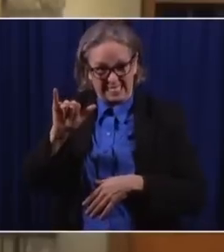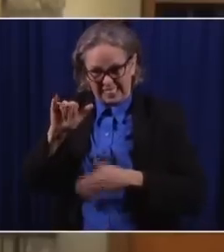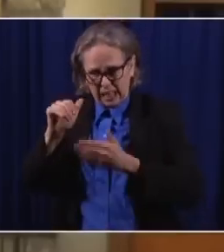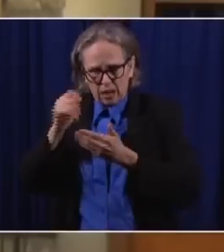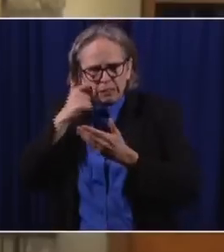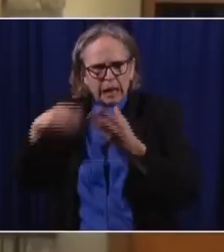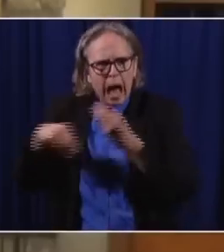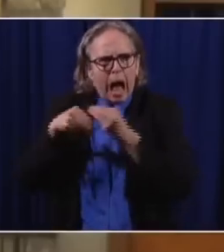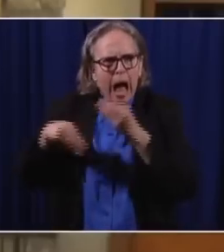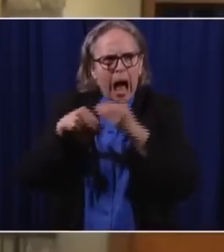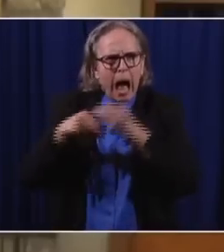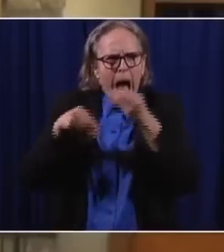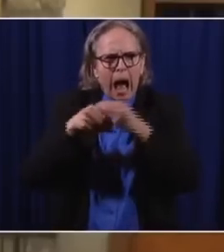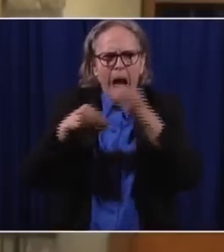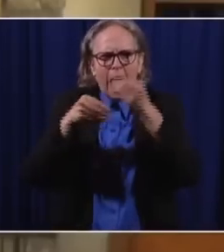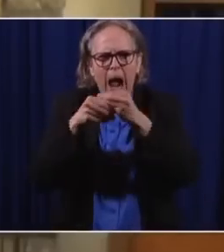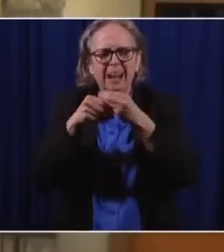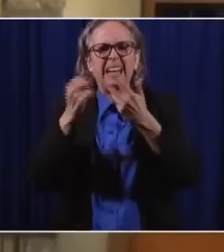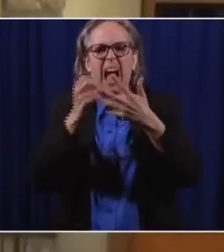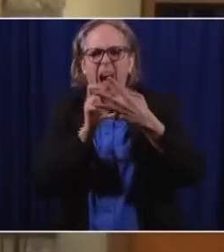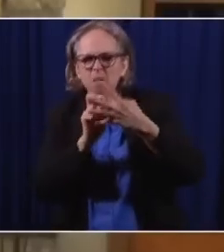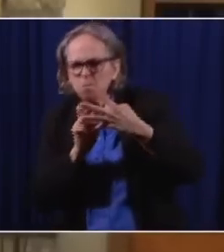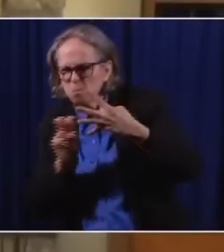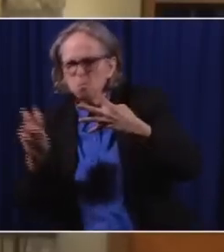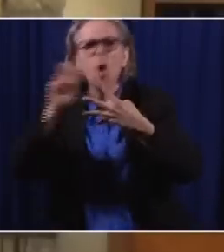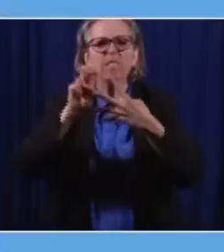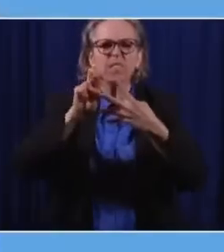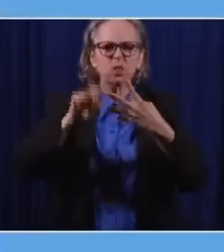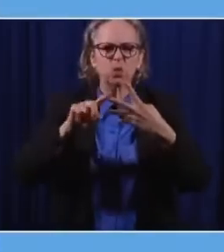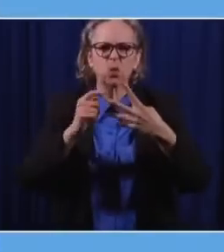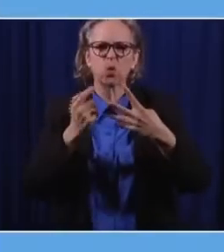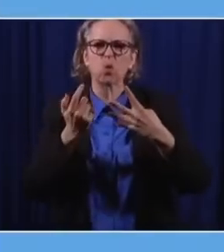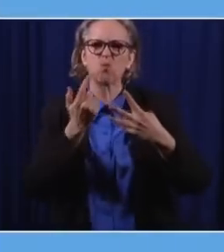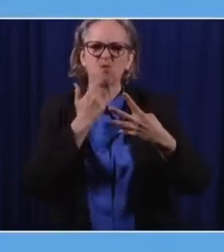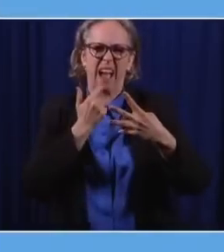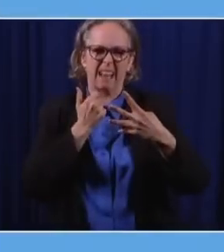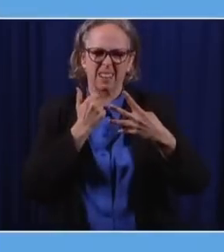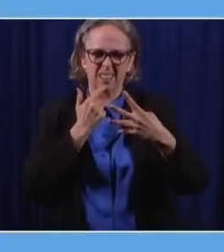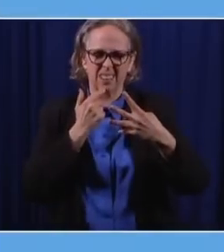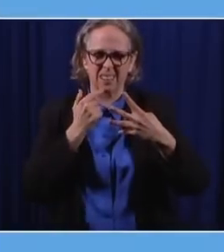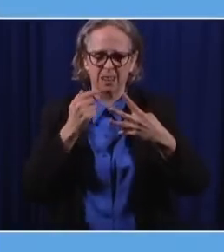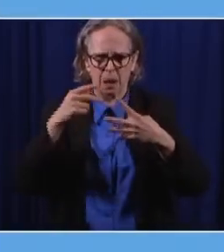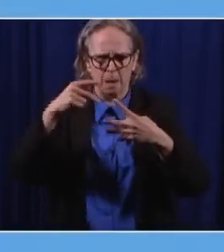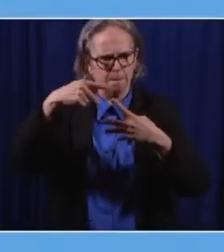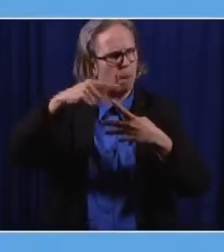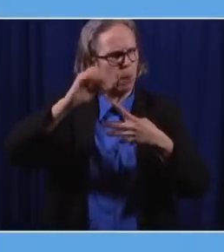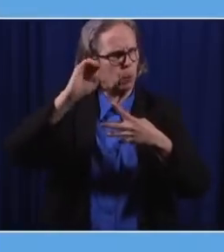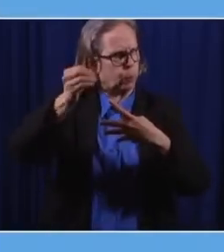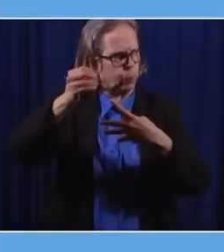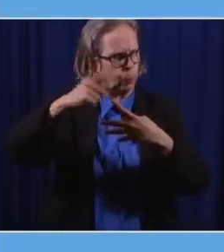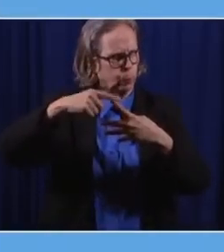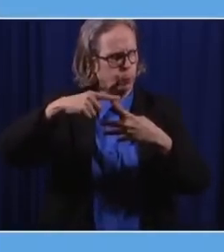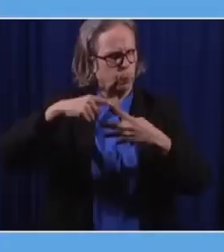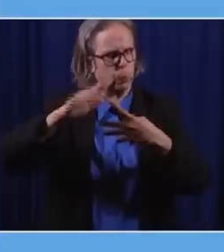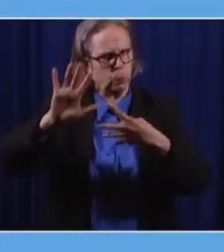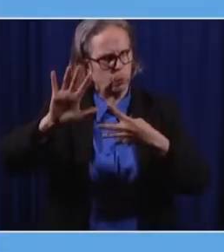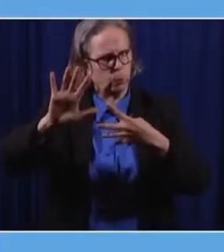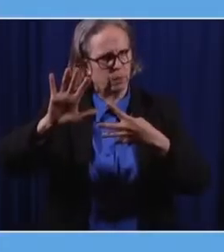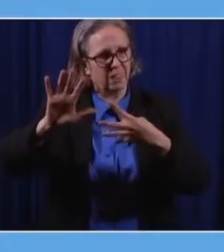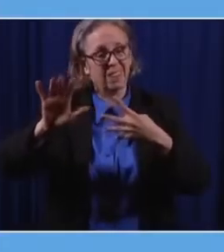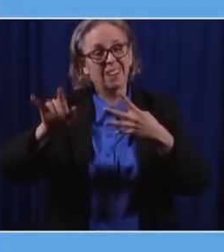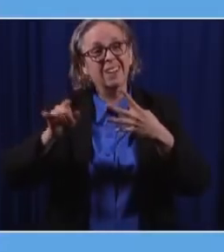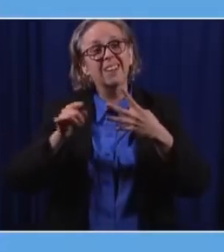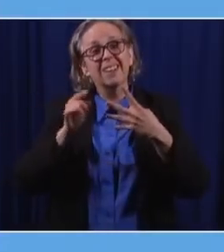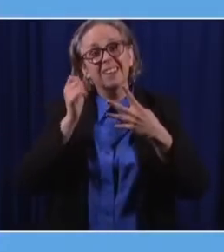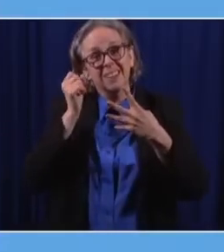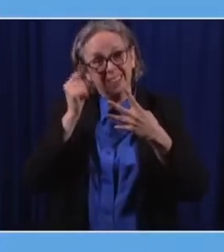week's 43. We have no counties that are purple, no counties that are on the watch list. In addition to our